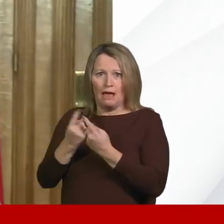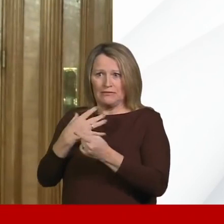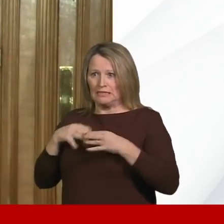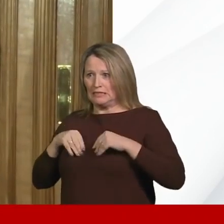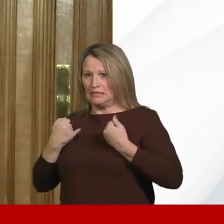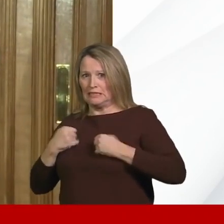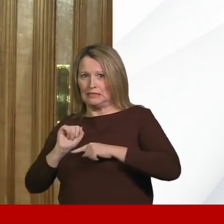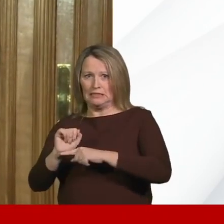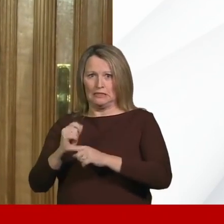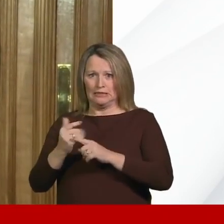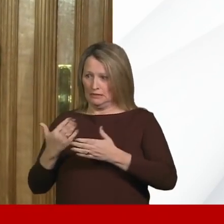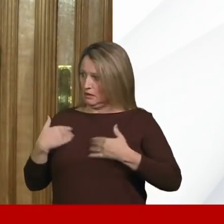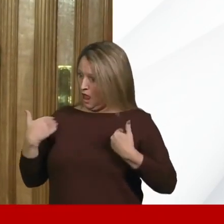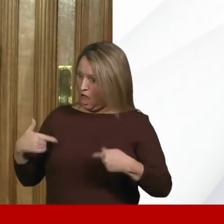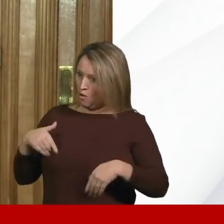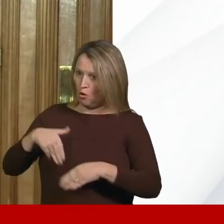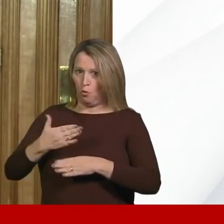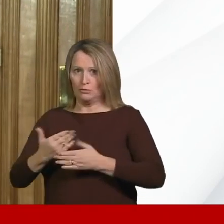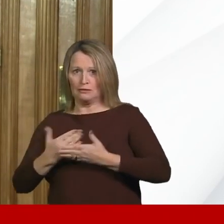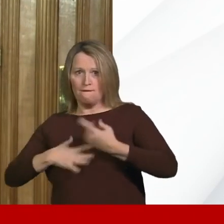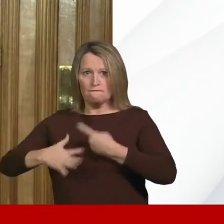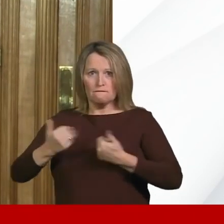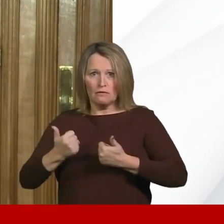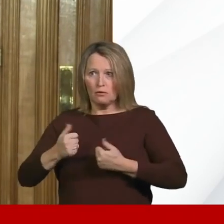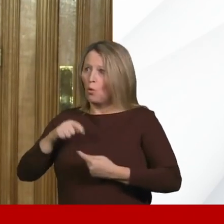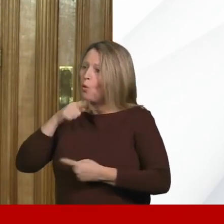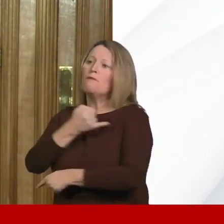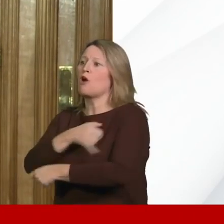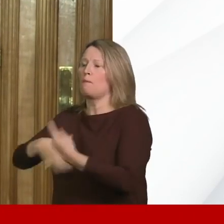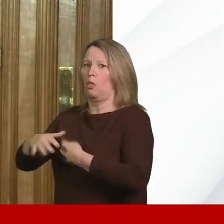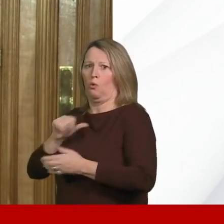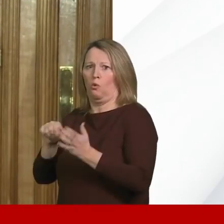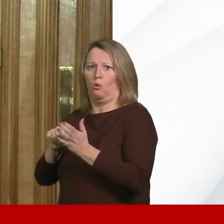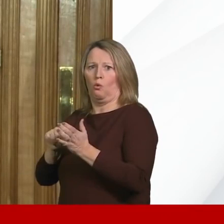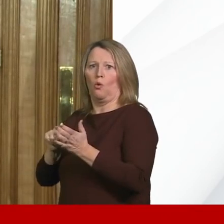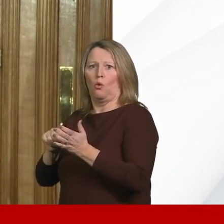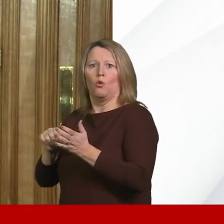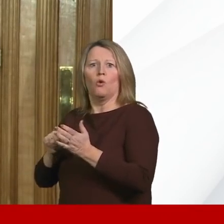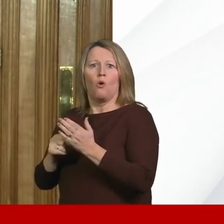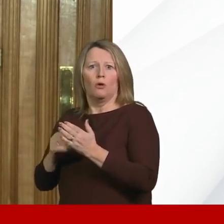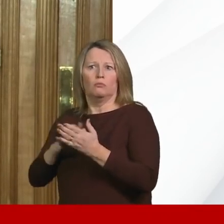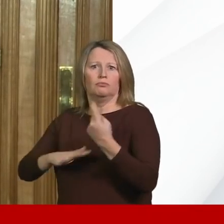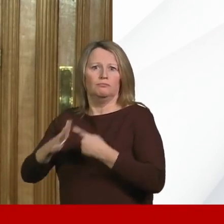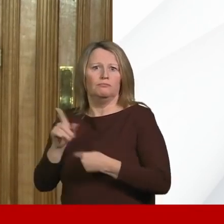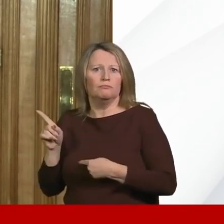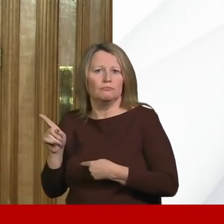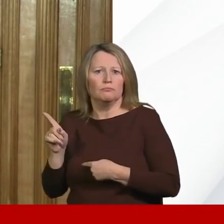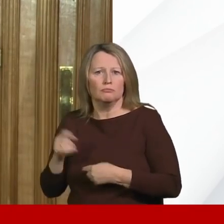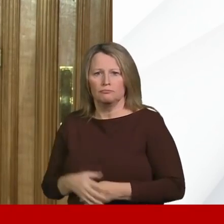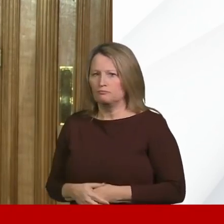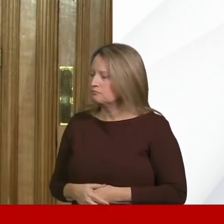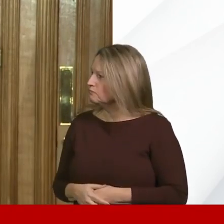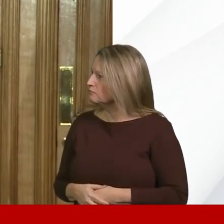advantages. The thing about this disease, it's an invisible enemy, and we don't know who's transmitting it. But the great thing about having